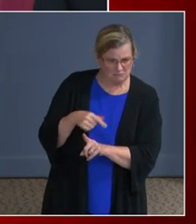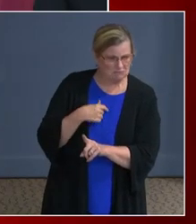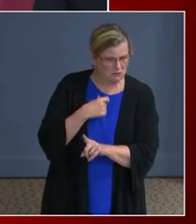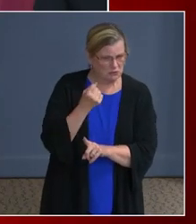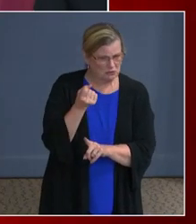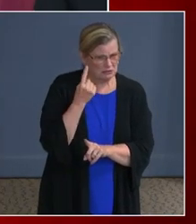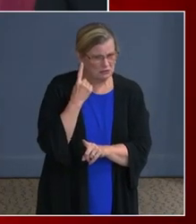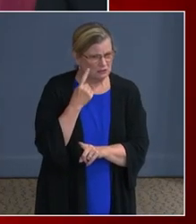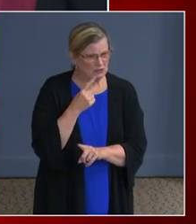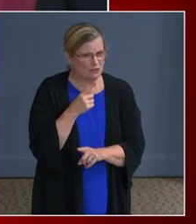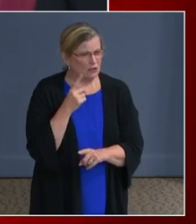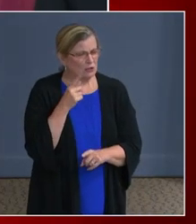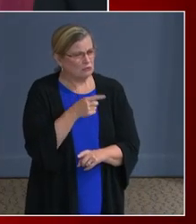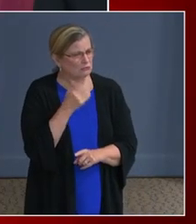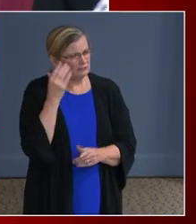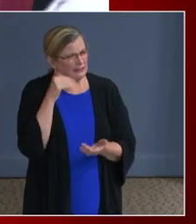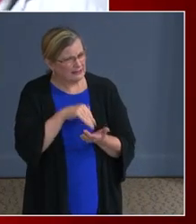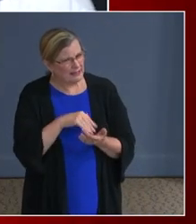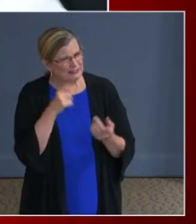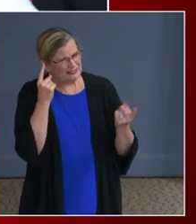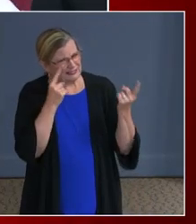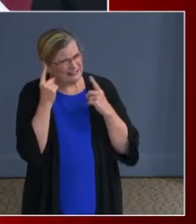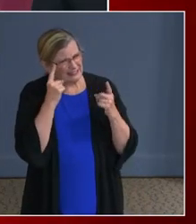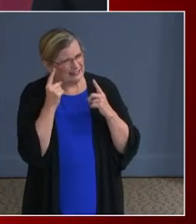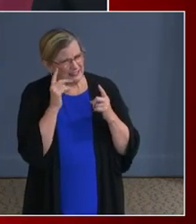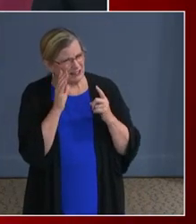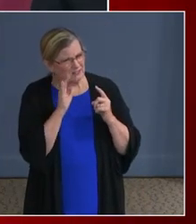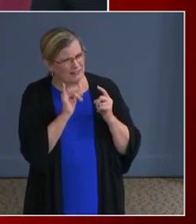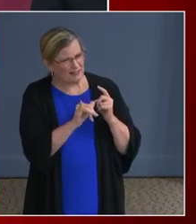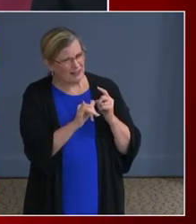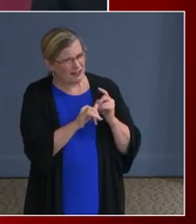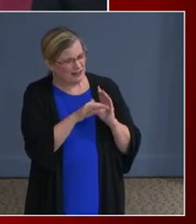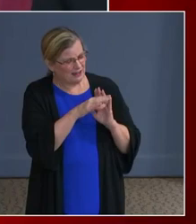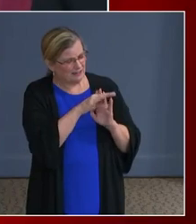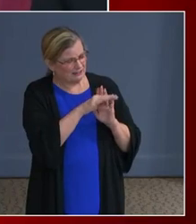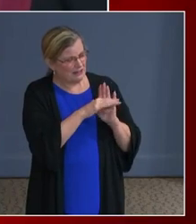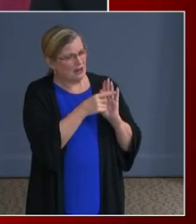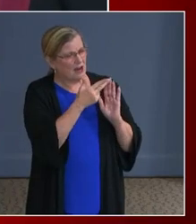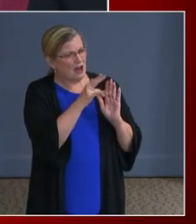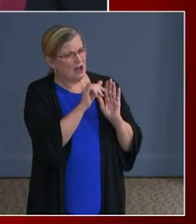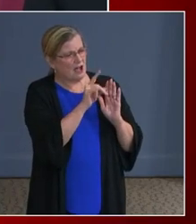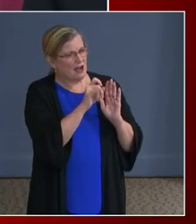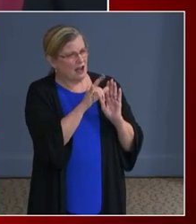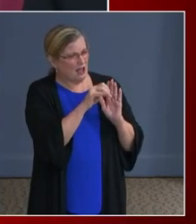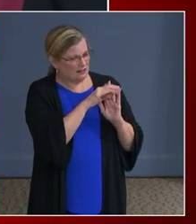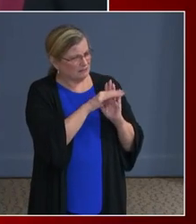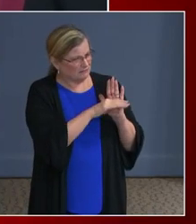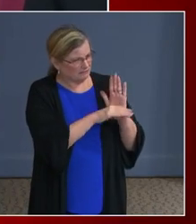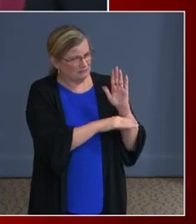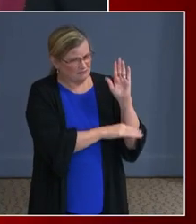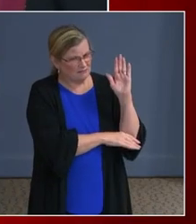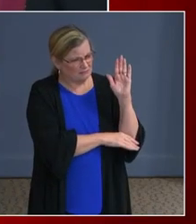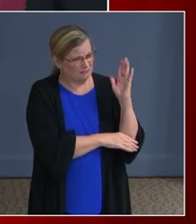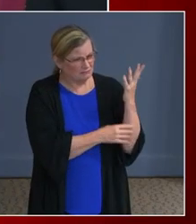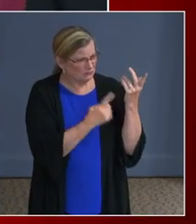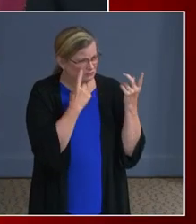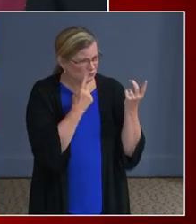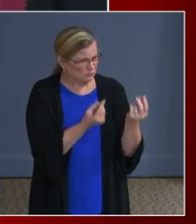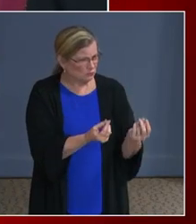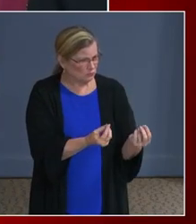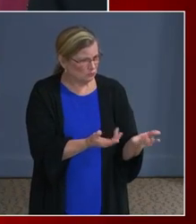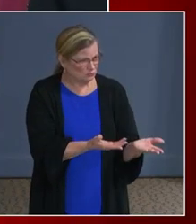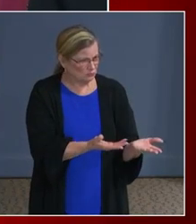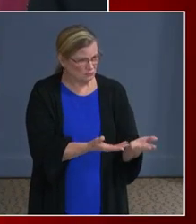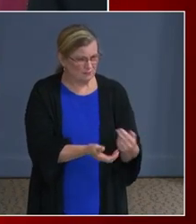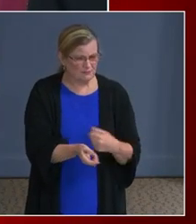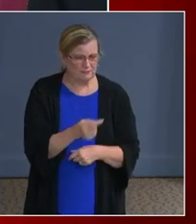rethink permitting indoor dining? As we discussed, I think a week ago, we are